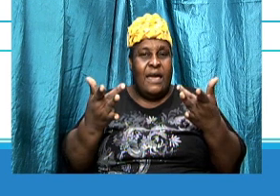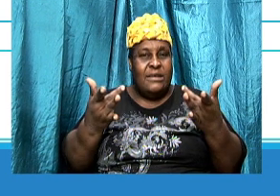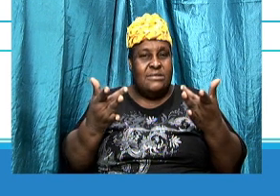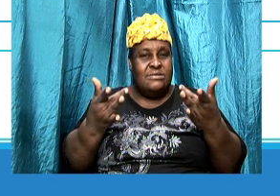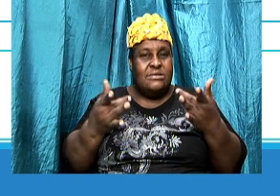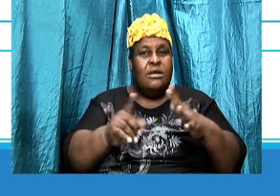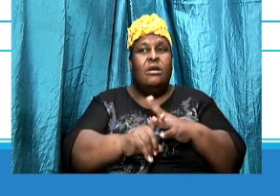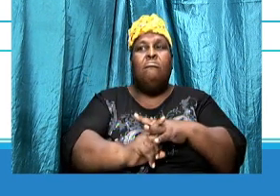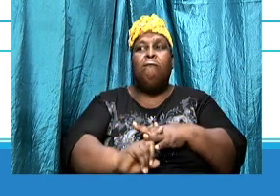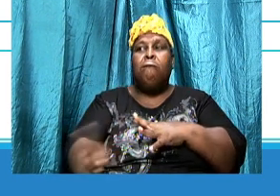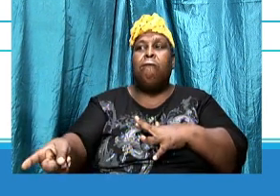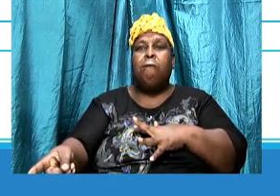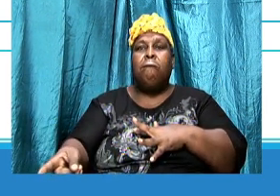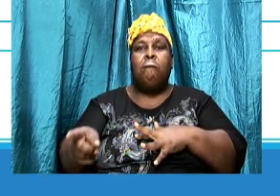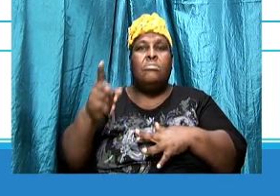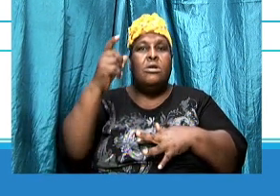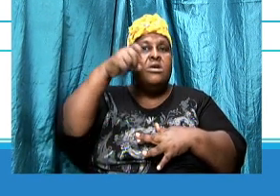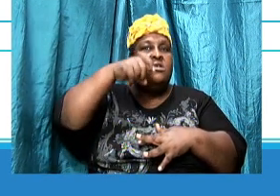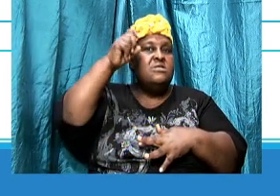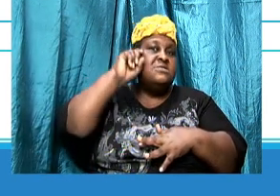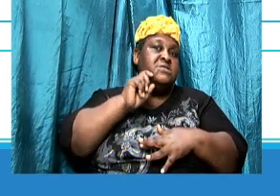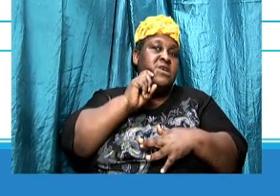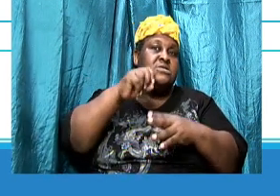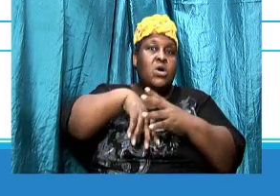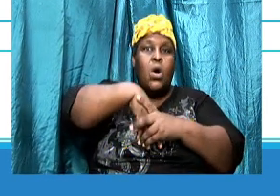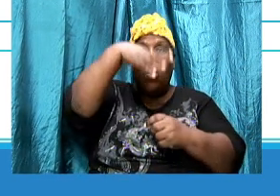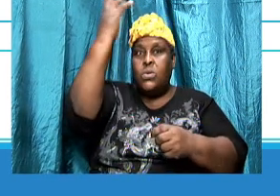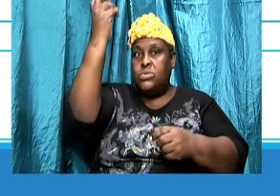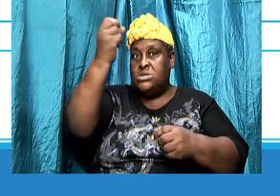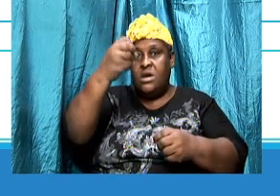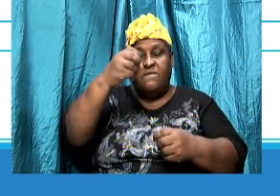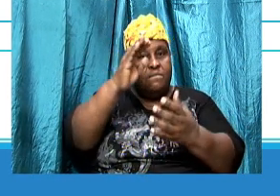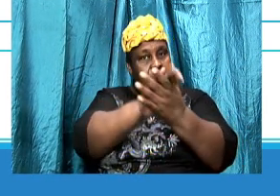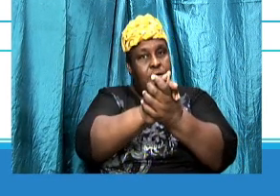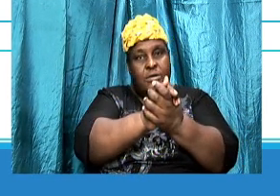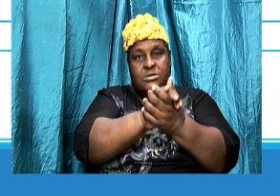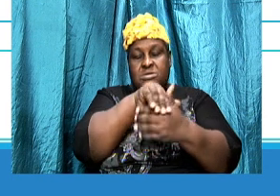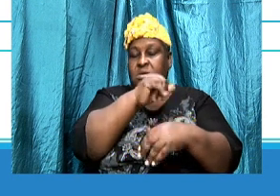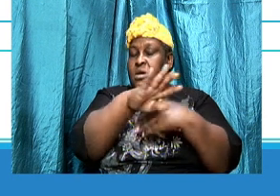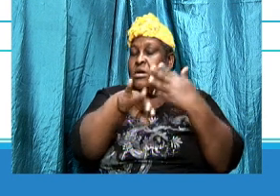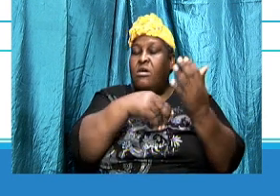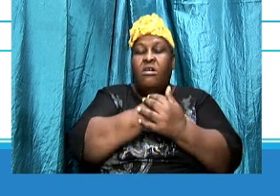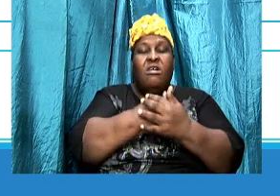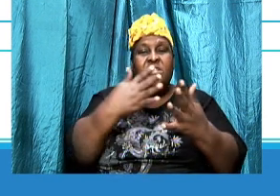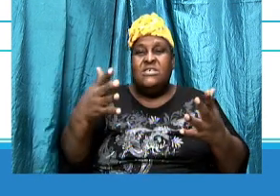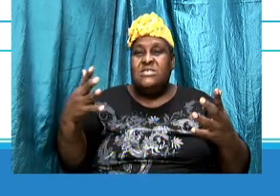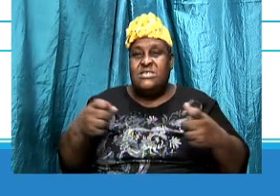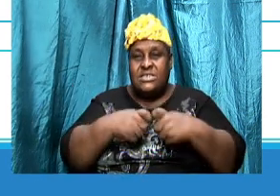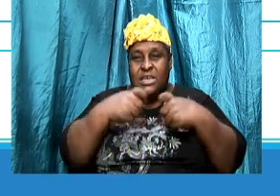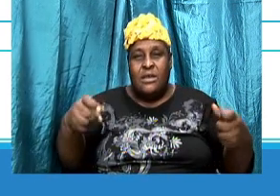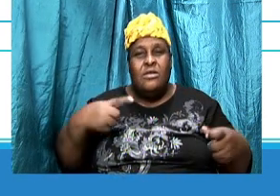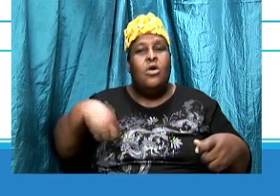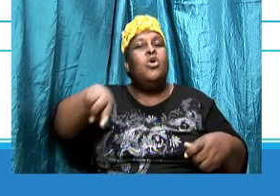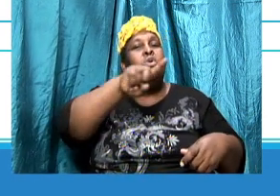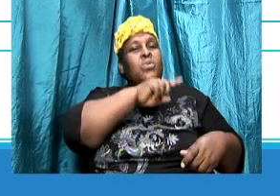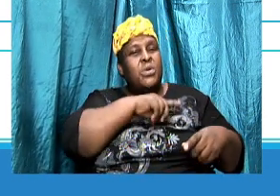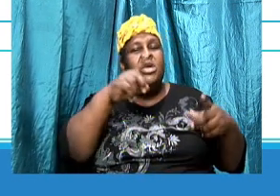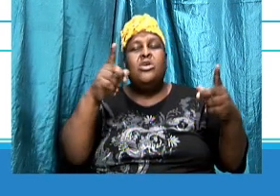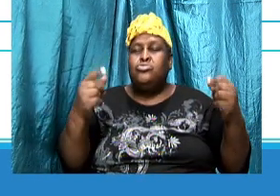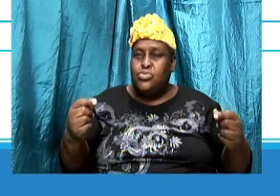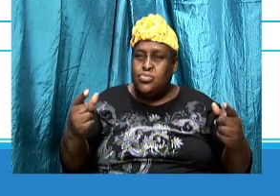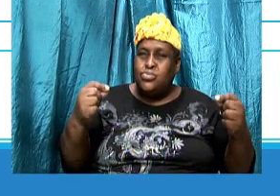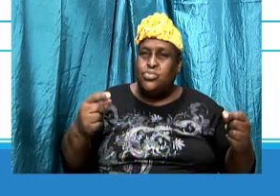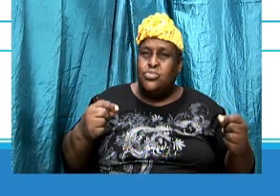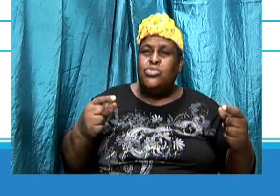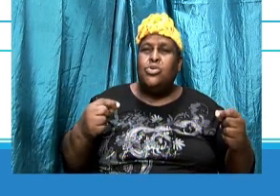flee fornication, as the Bible says. All the sins that we do, you know, God made a special, Paul is making a